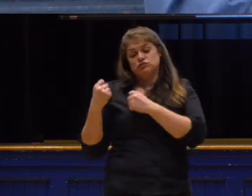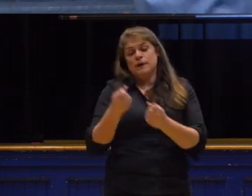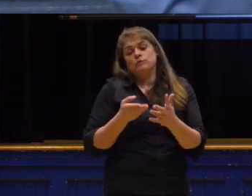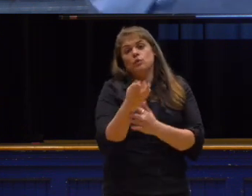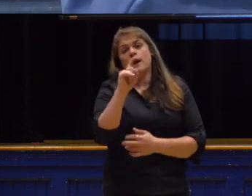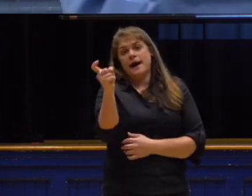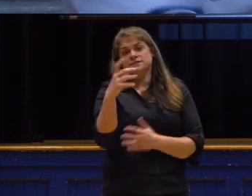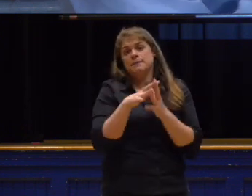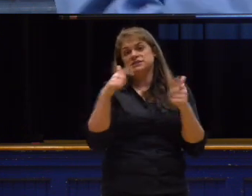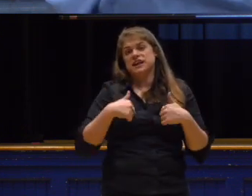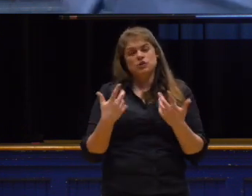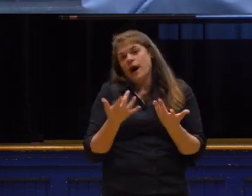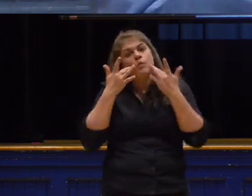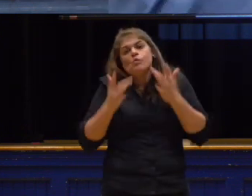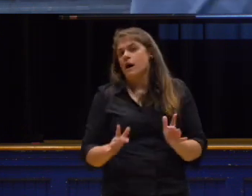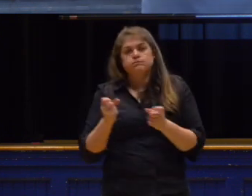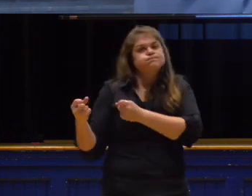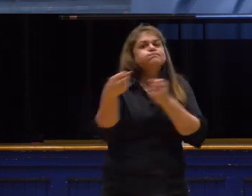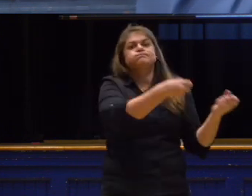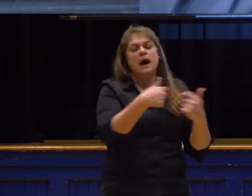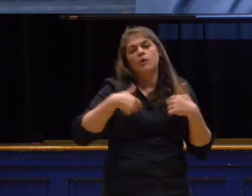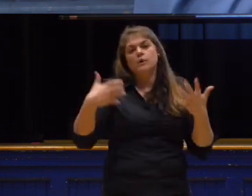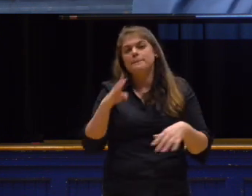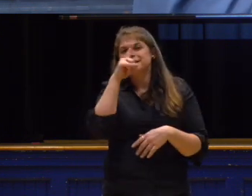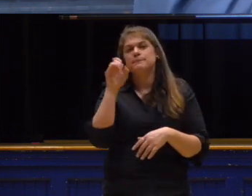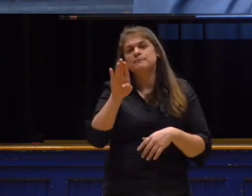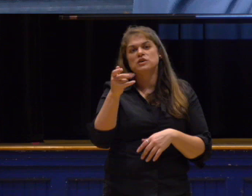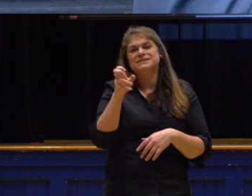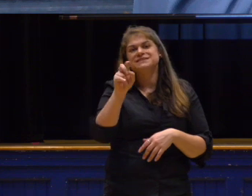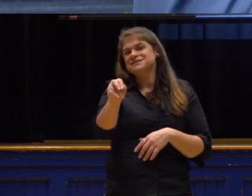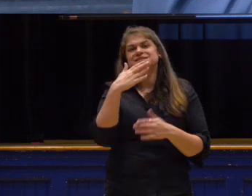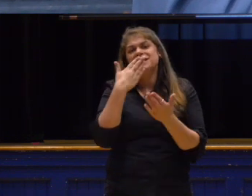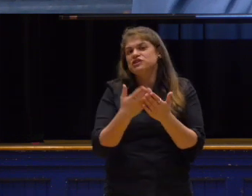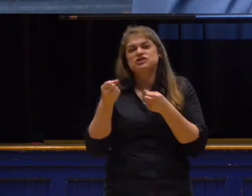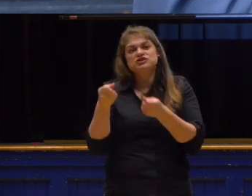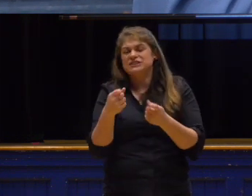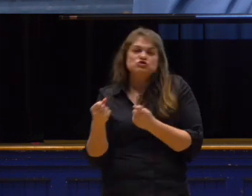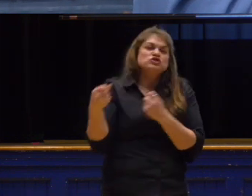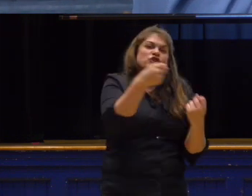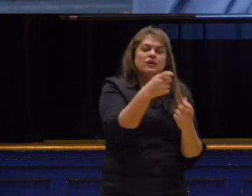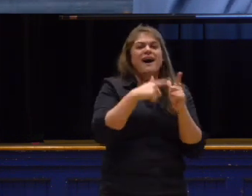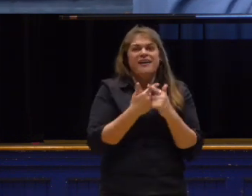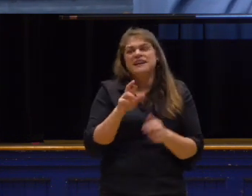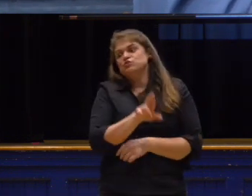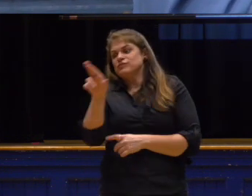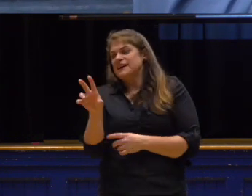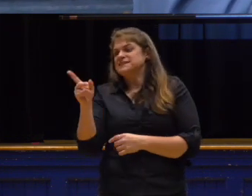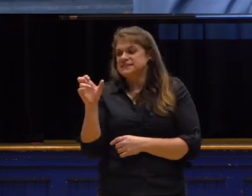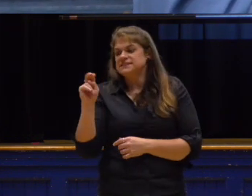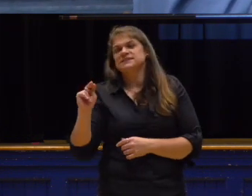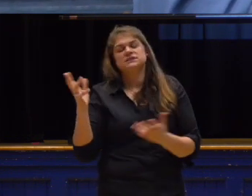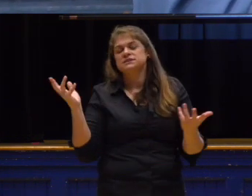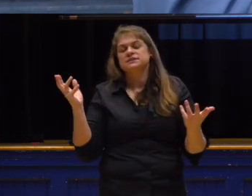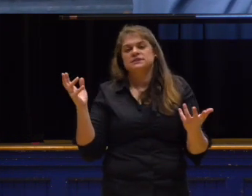drives through the X as much as I do, I don't want to do that because Burlington's not a great street to be doing that on, number one, and then taking a right